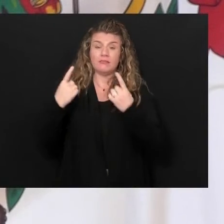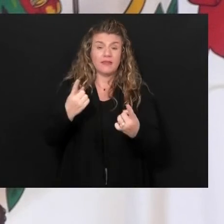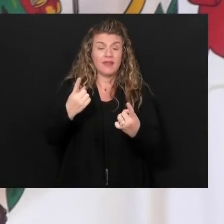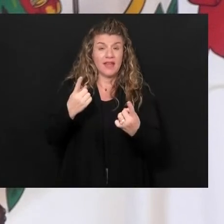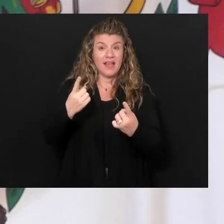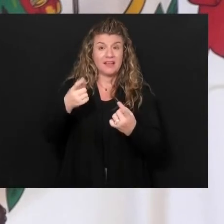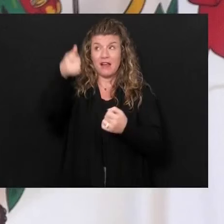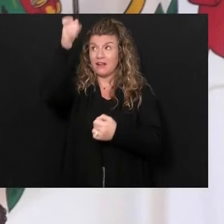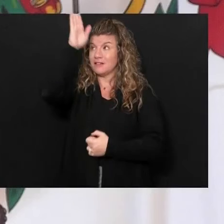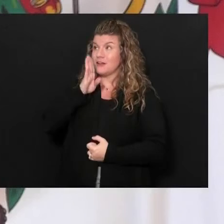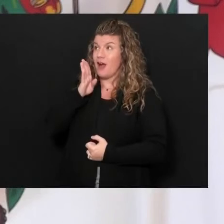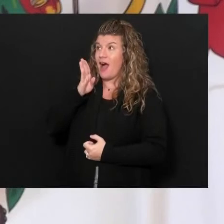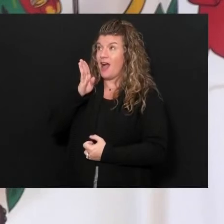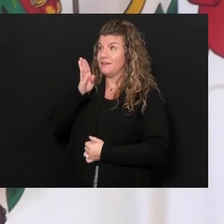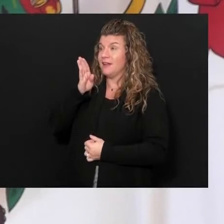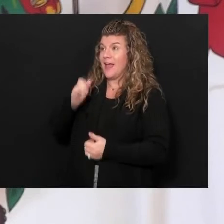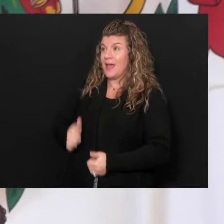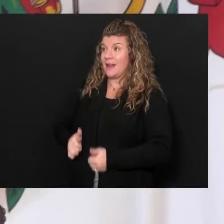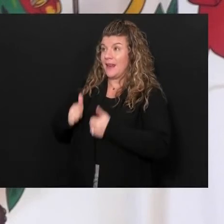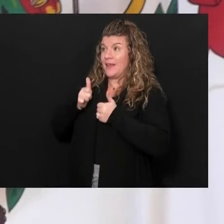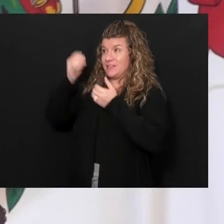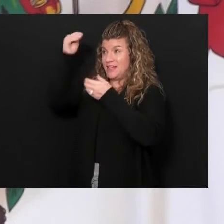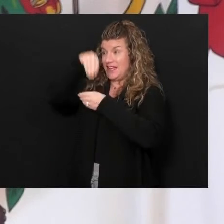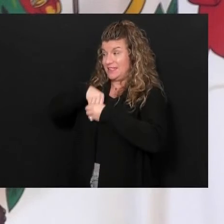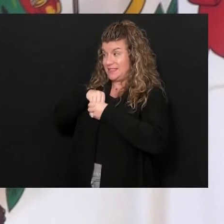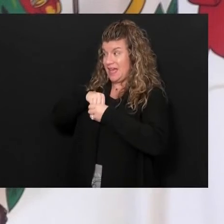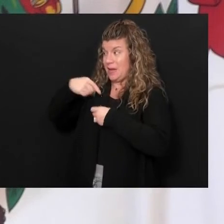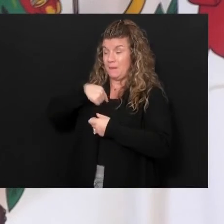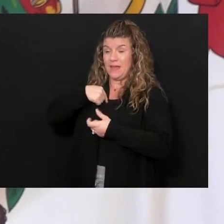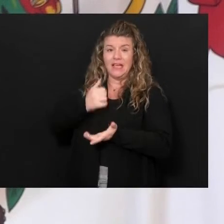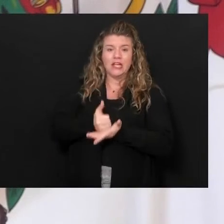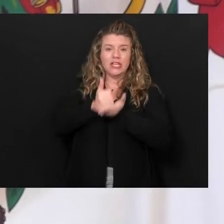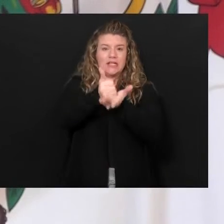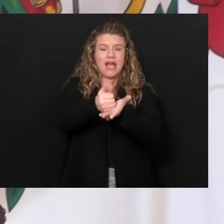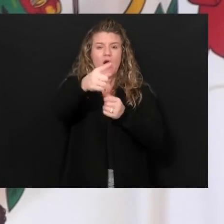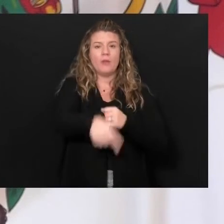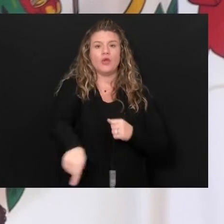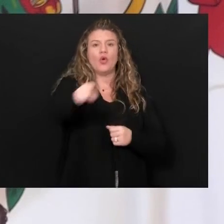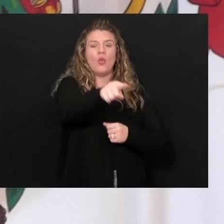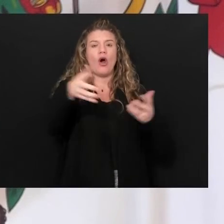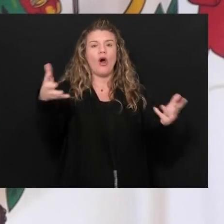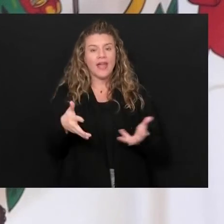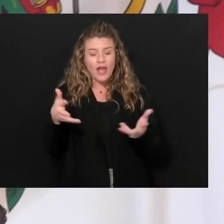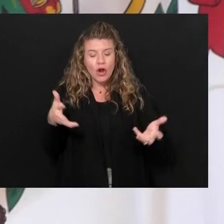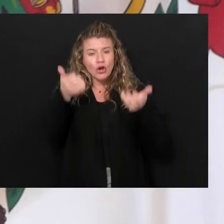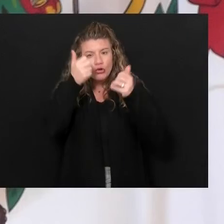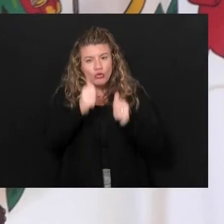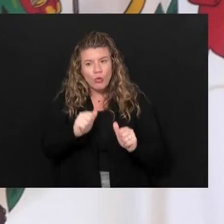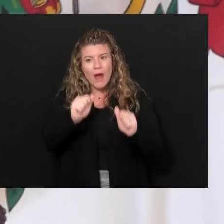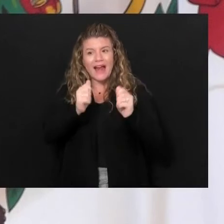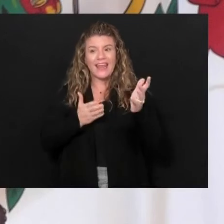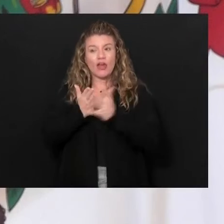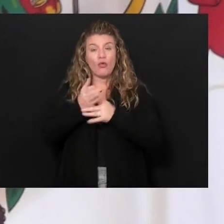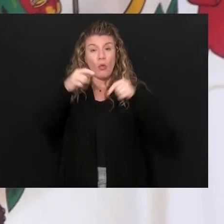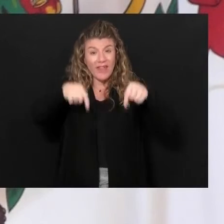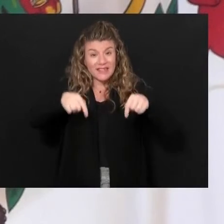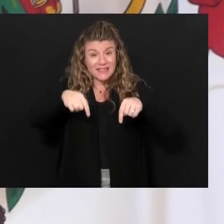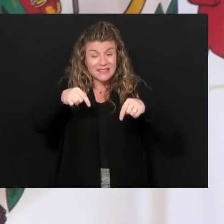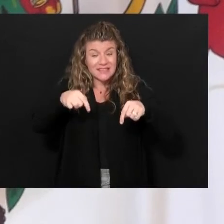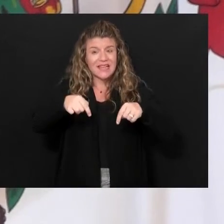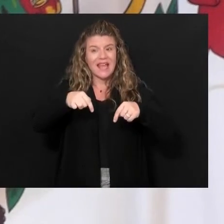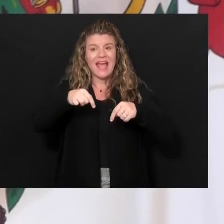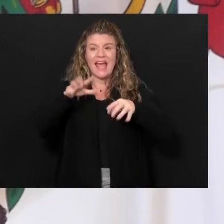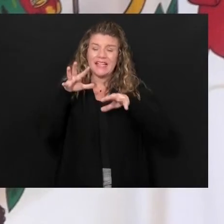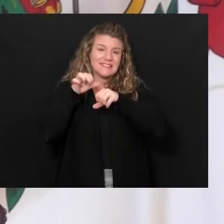me breath to try to help each and every one of us in this state to try to get through this and to try to